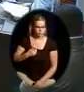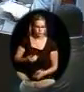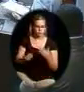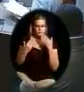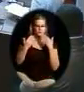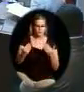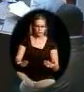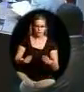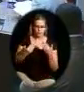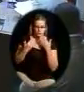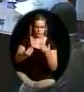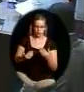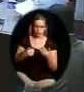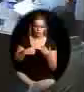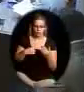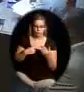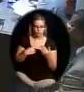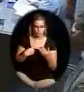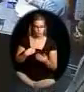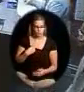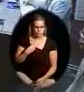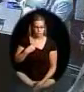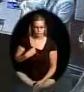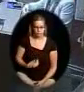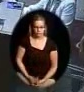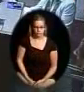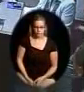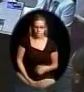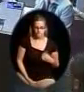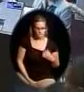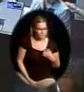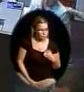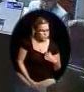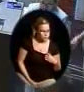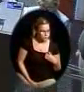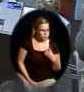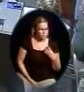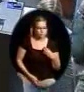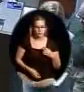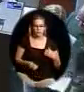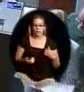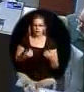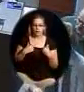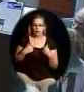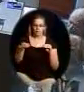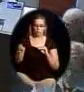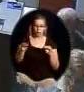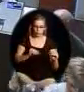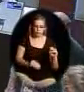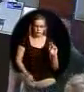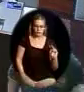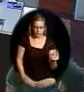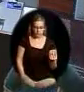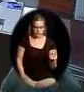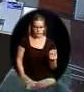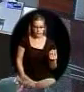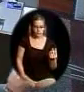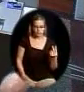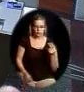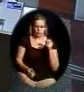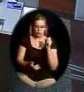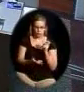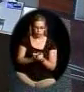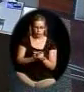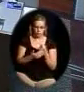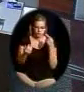Thank you, and thank you for the report and the information. So I have a motion by Dr. Daniels and a second by Mr. Churchman to approve